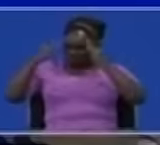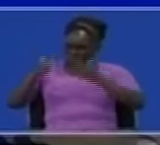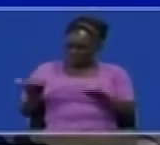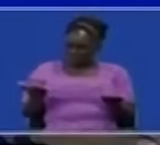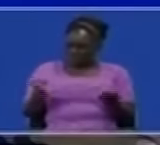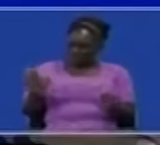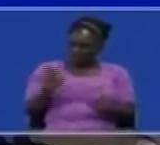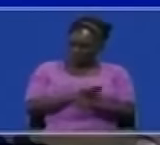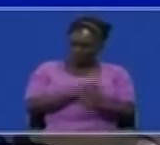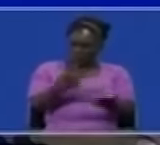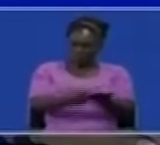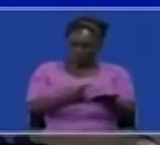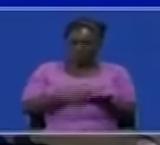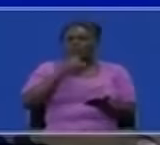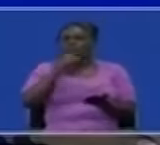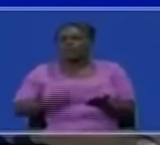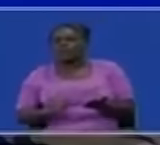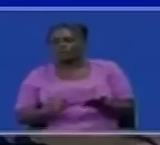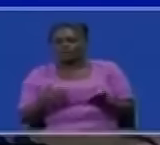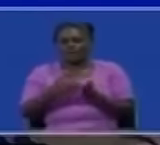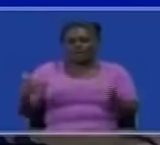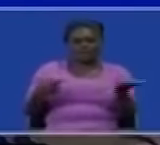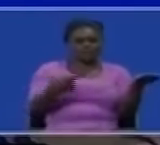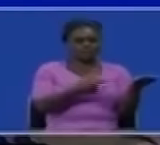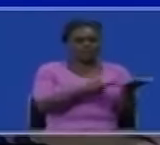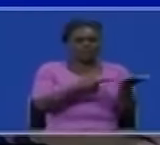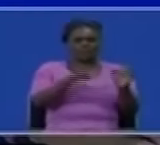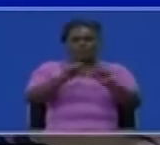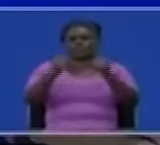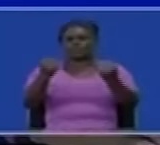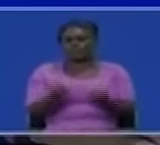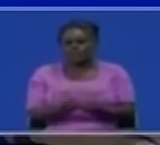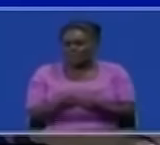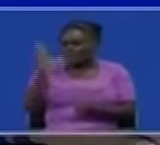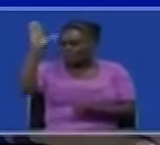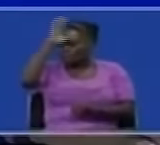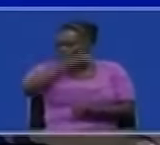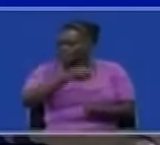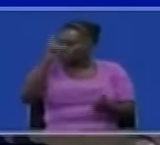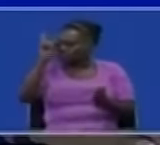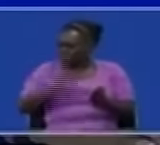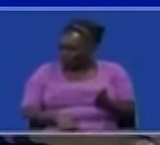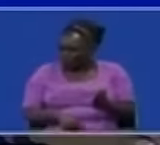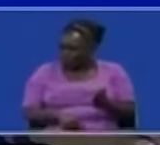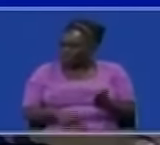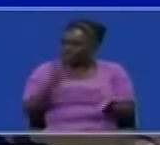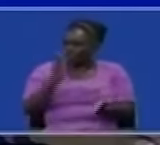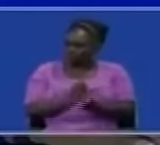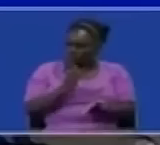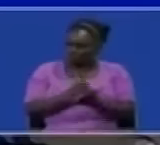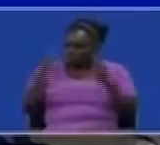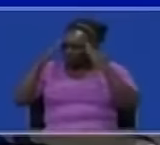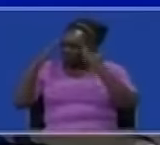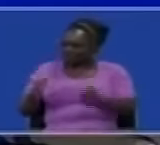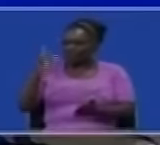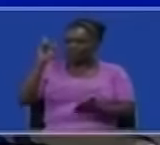whole debate, manual versus electronic electoral systems. What are we missing in this conversation and what do we really need to be focusing